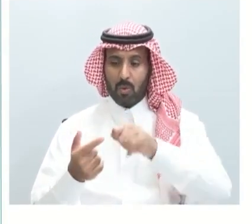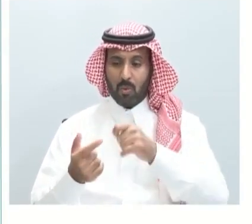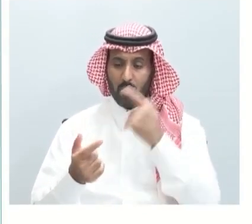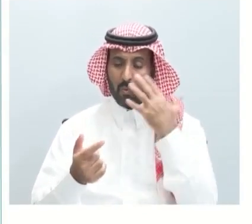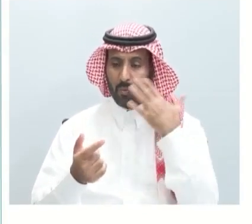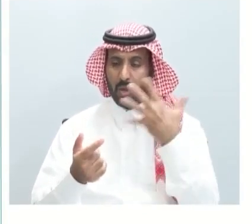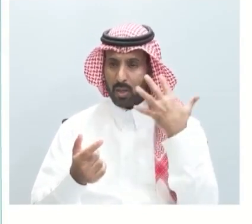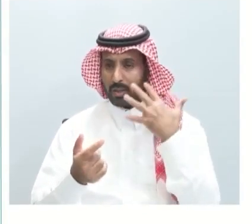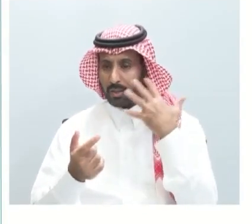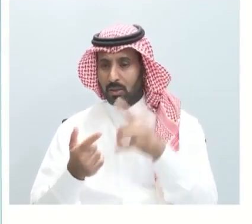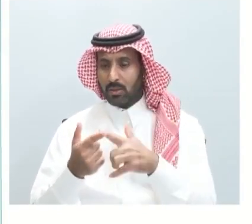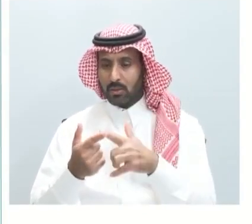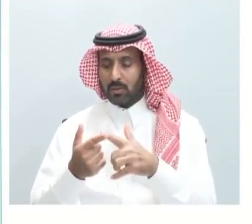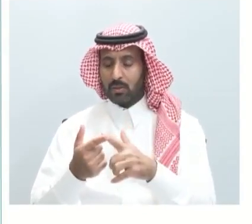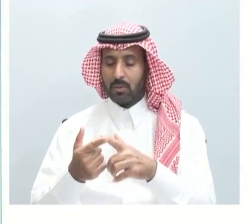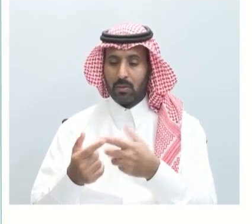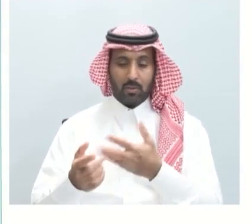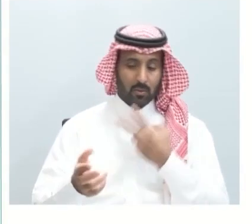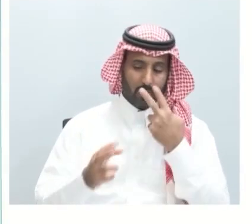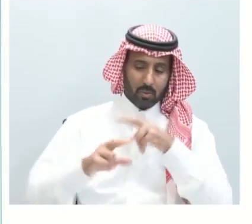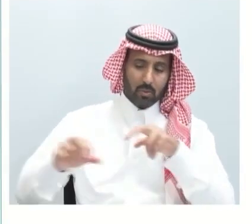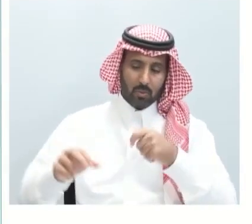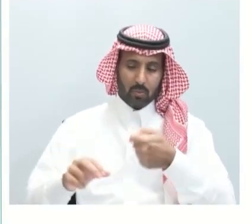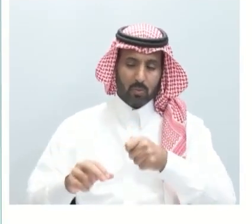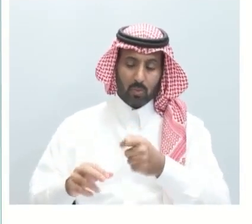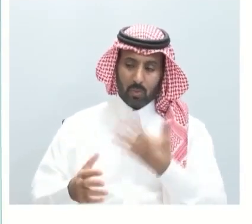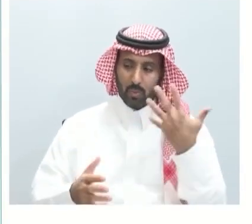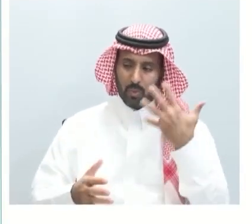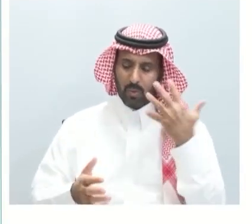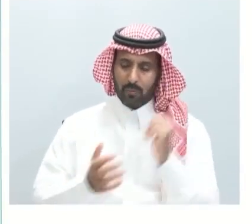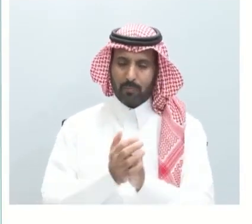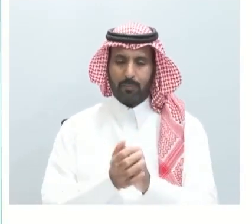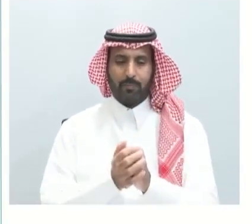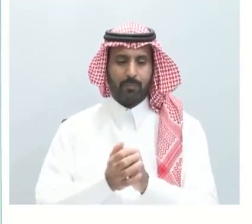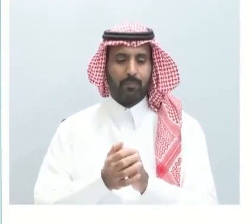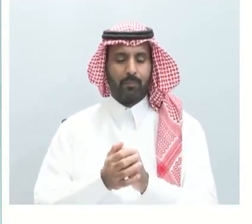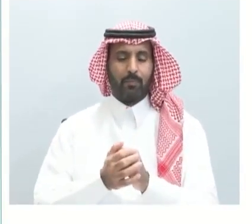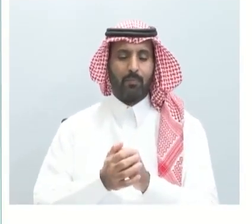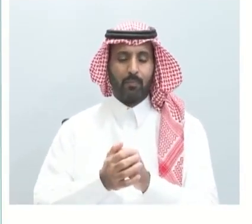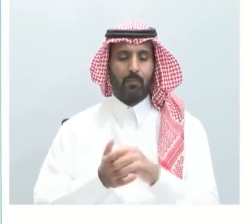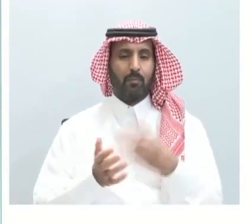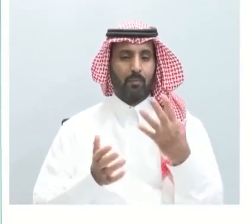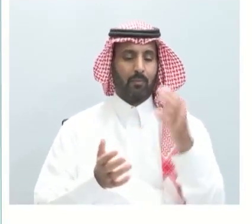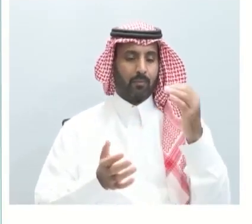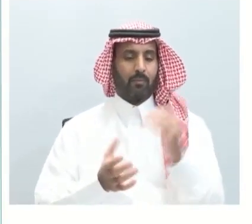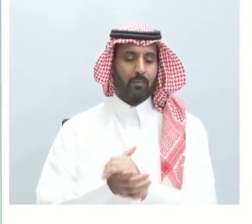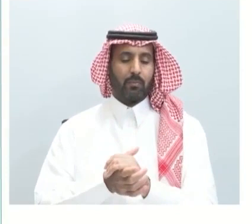irritating, just as the example, of course. Losing your keys is irritating. Can you give me a fourth